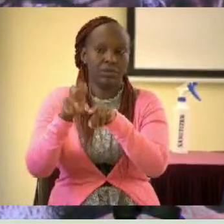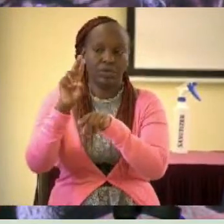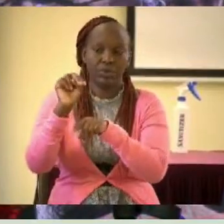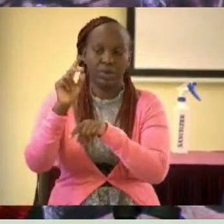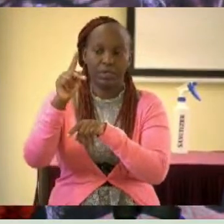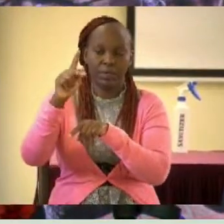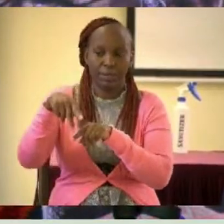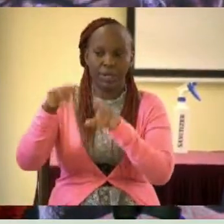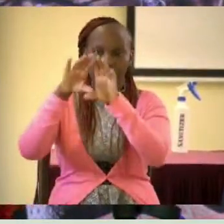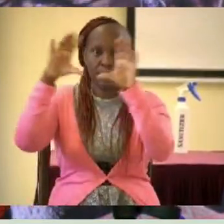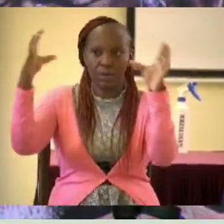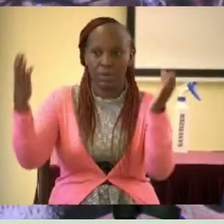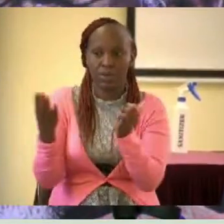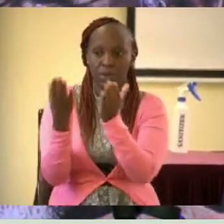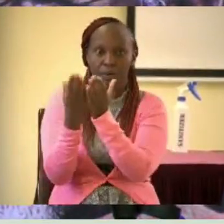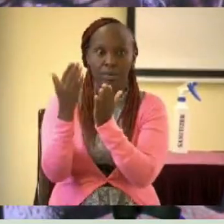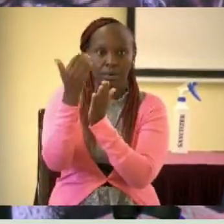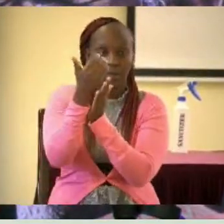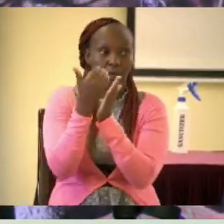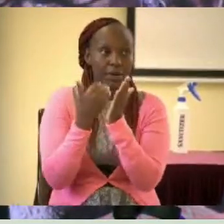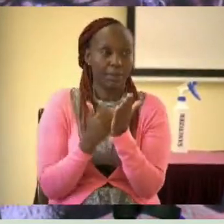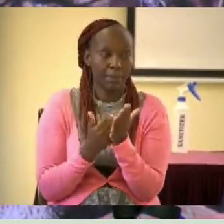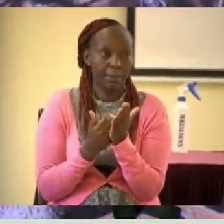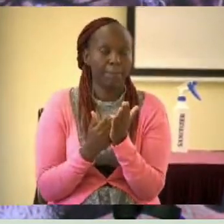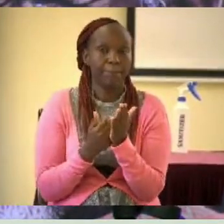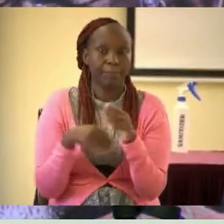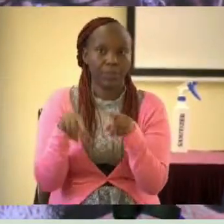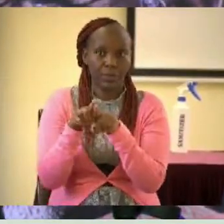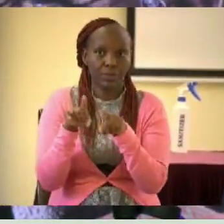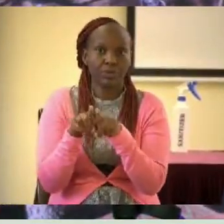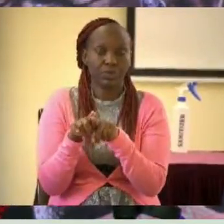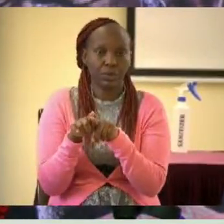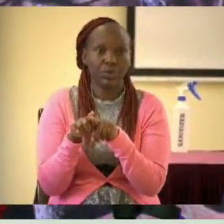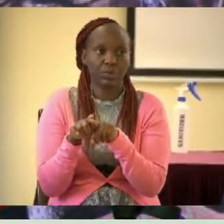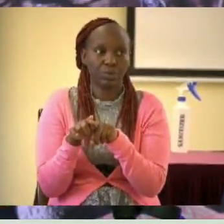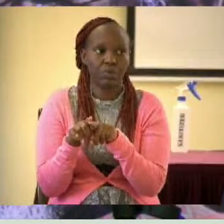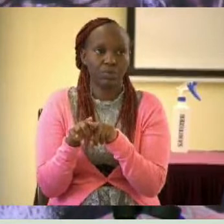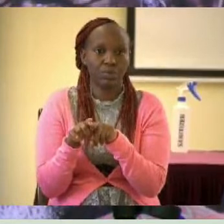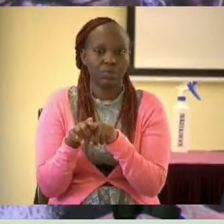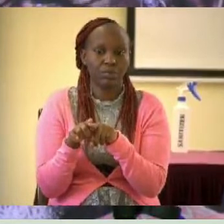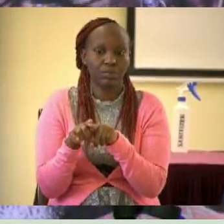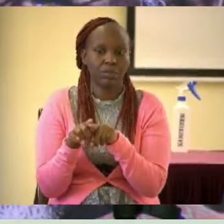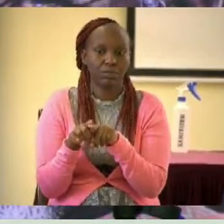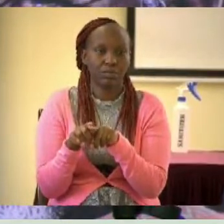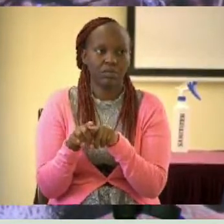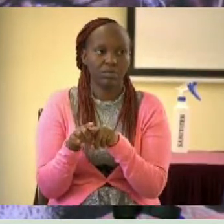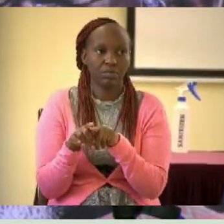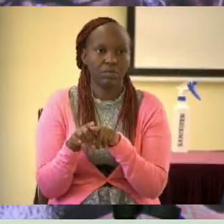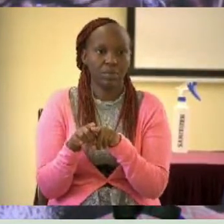UNDP's global program that also coincidentally runs up to